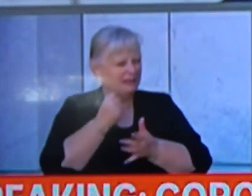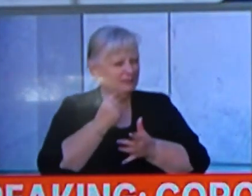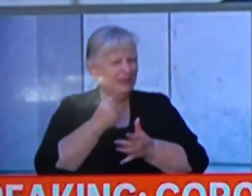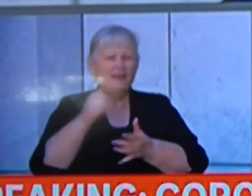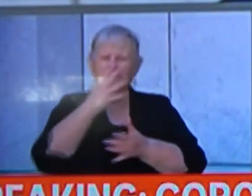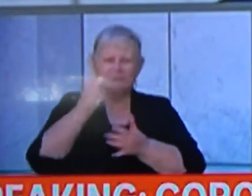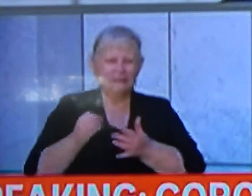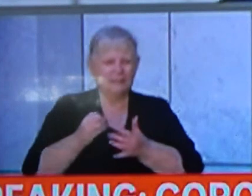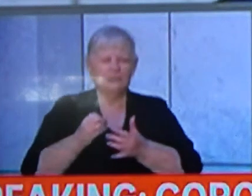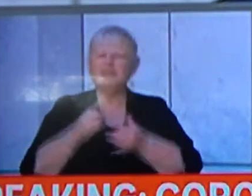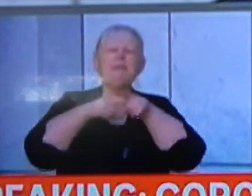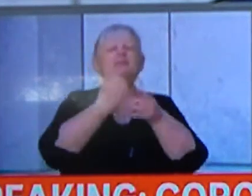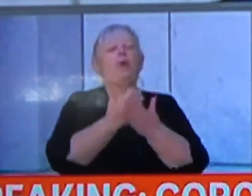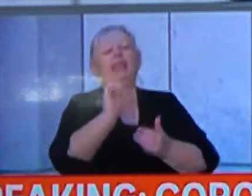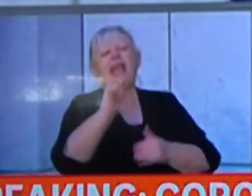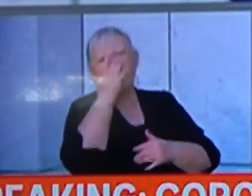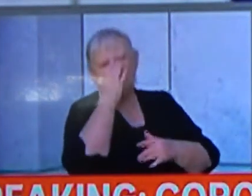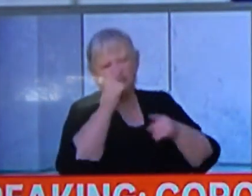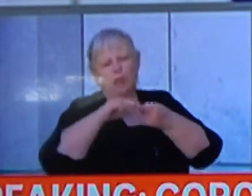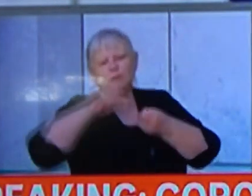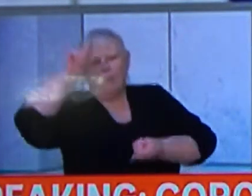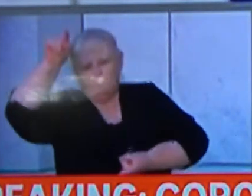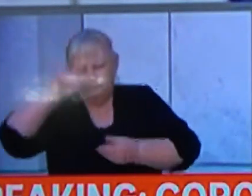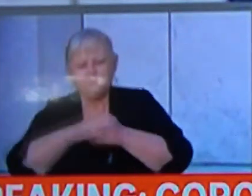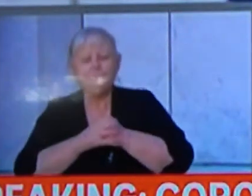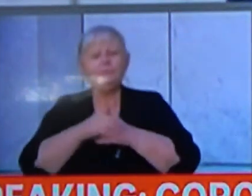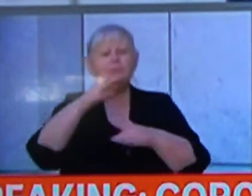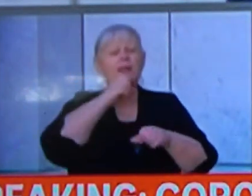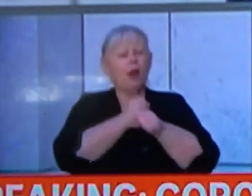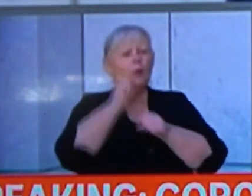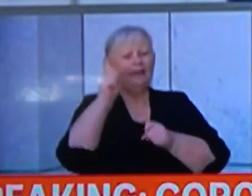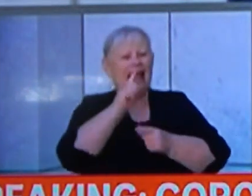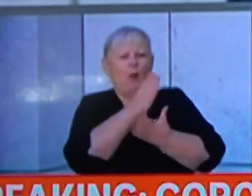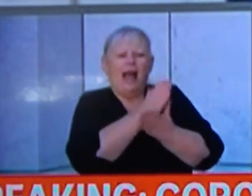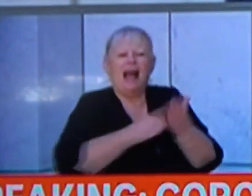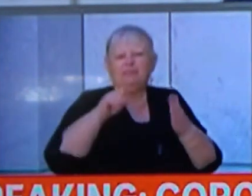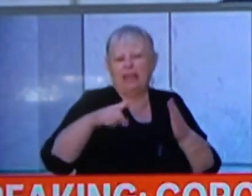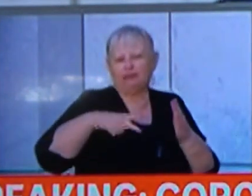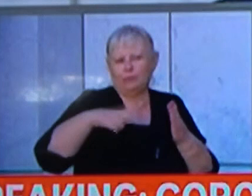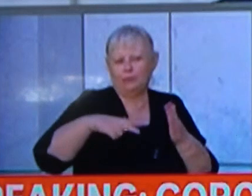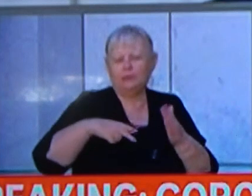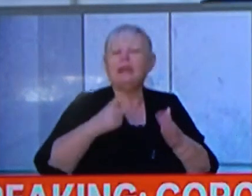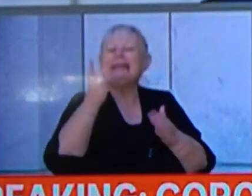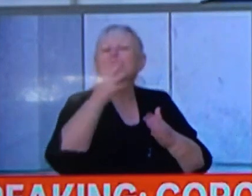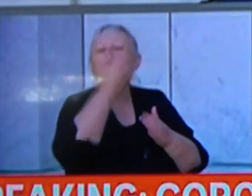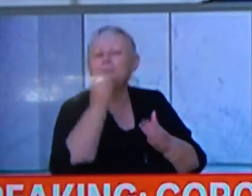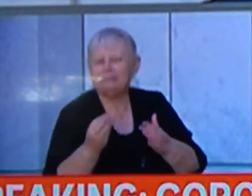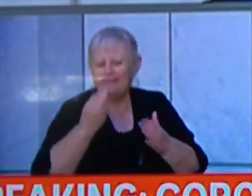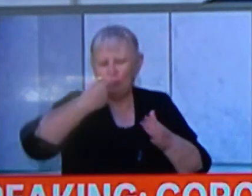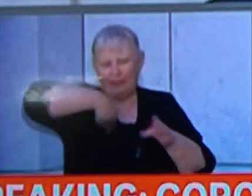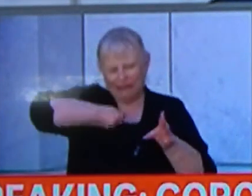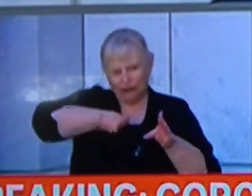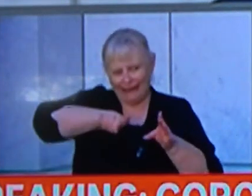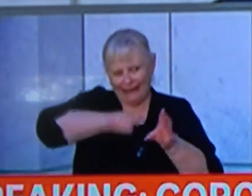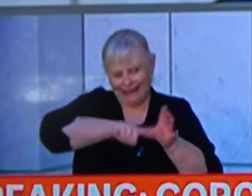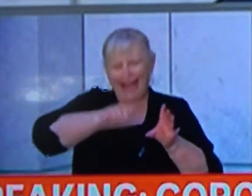that increases with their age. The government is halving this requirement to 2% for this year